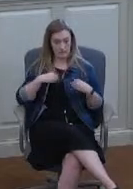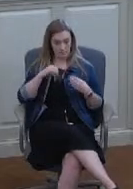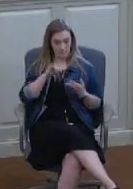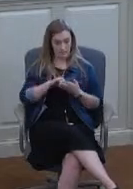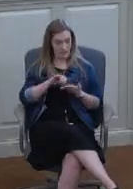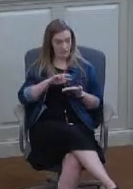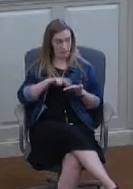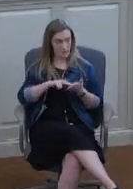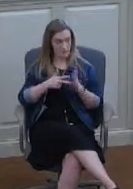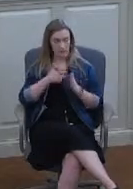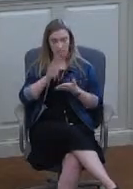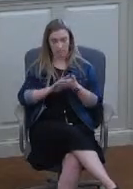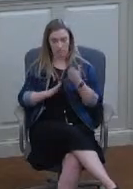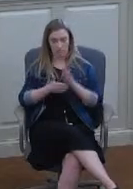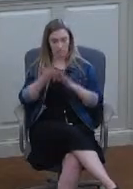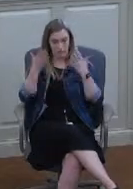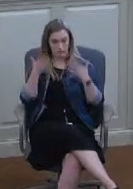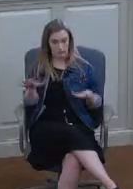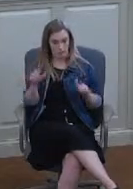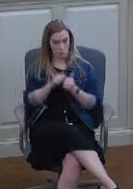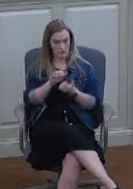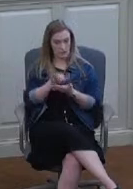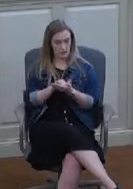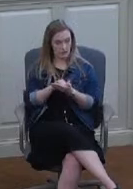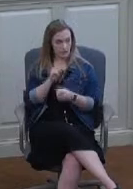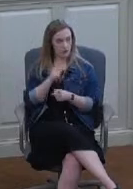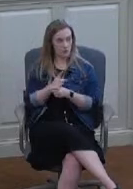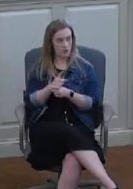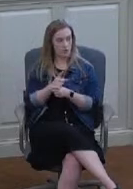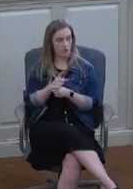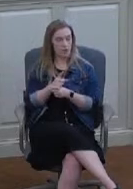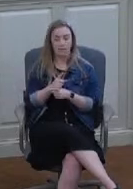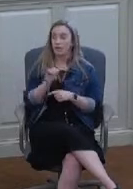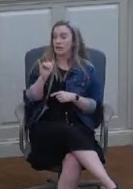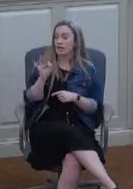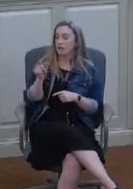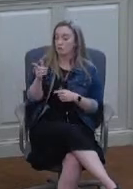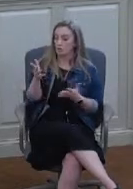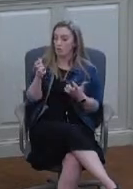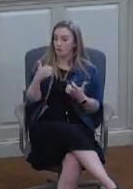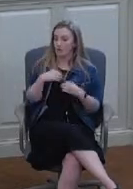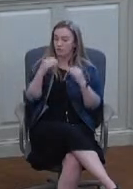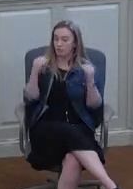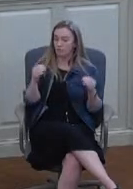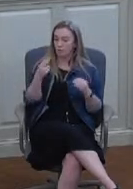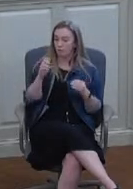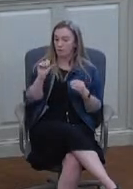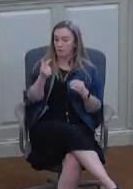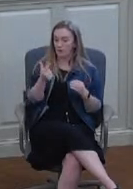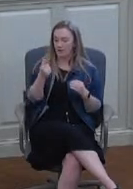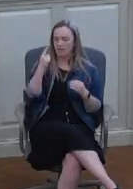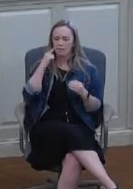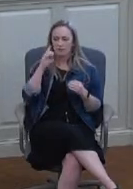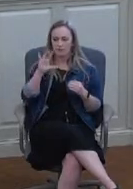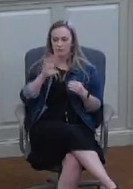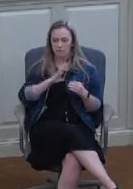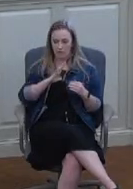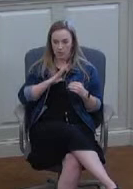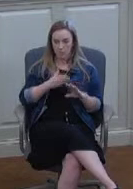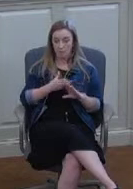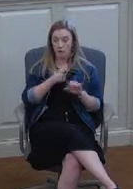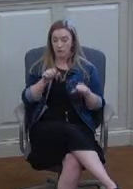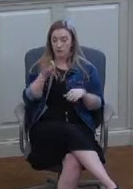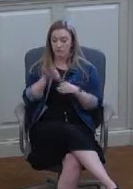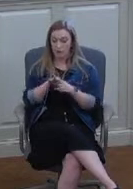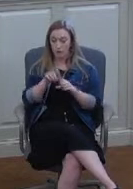done. Correct? Maybe. If you want to have no hearing, that's fine, but I think before you could vote, you need to